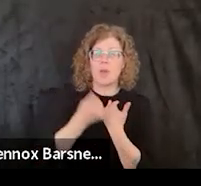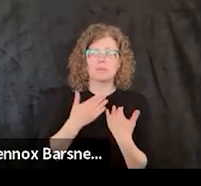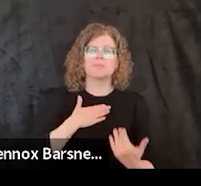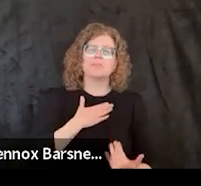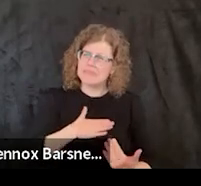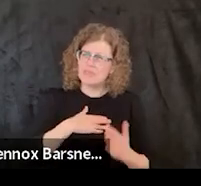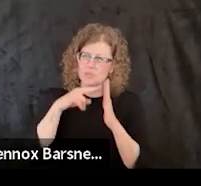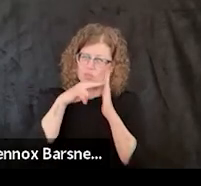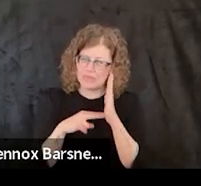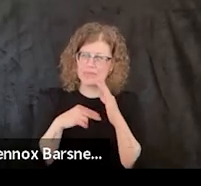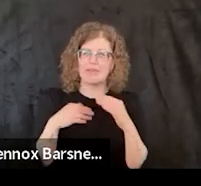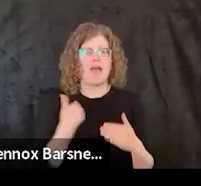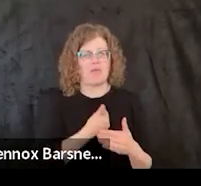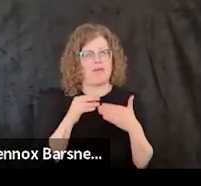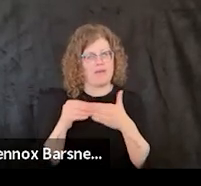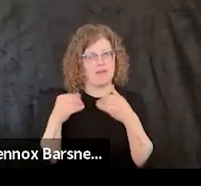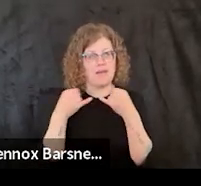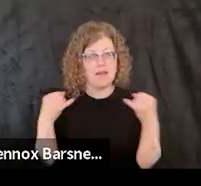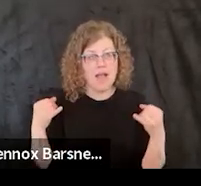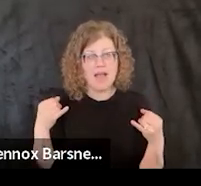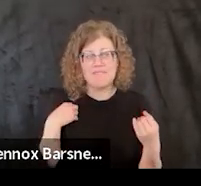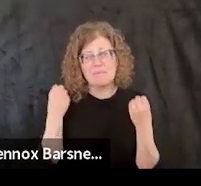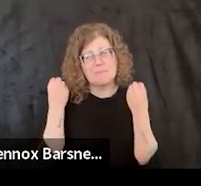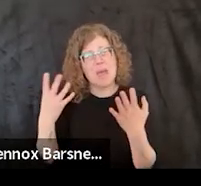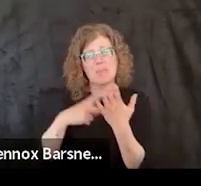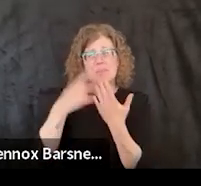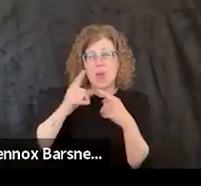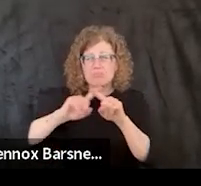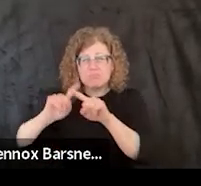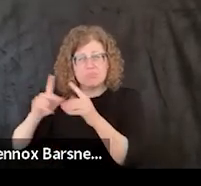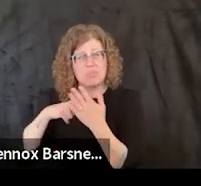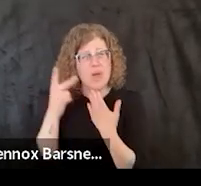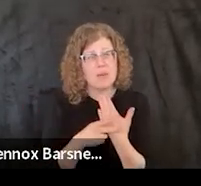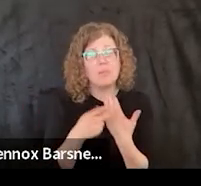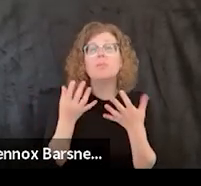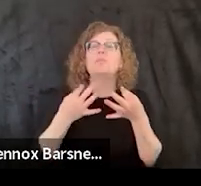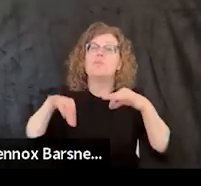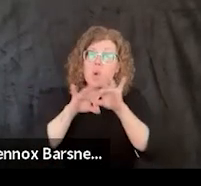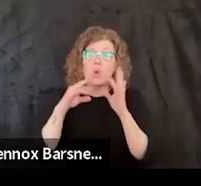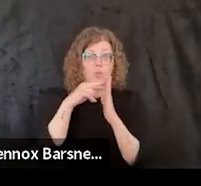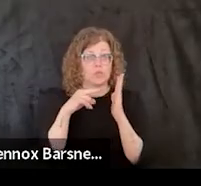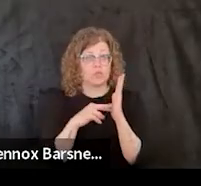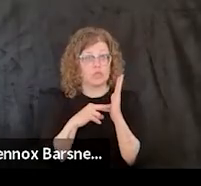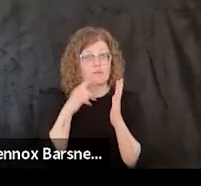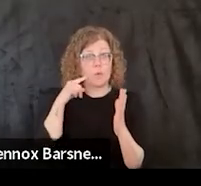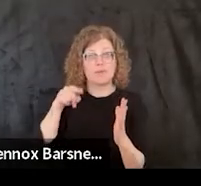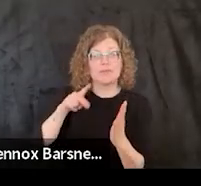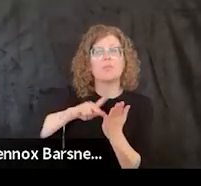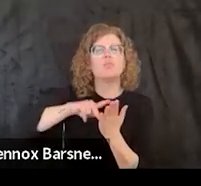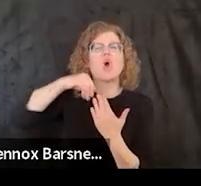are applying to. Some important eligibility rules for the project grant this year are as